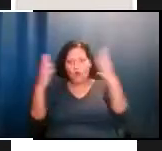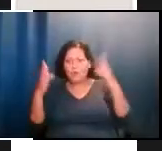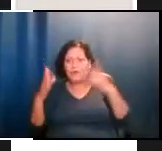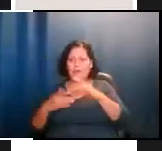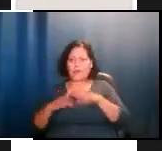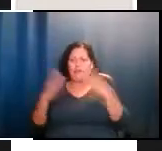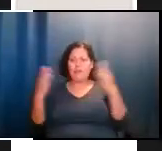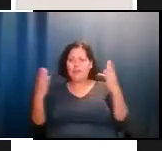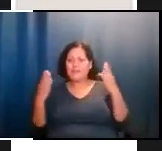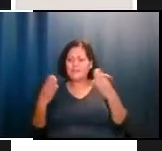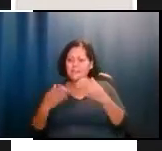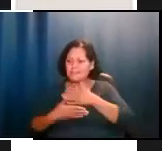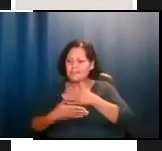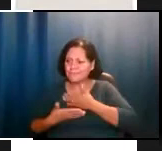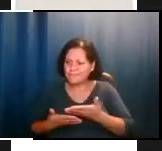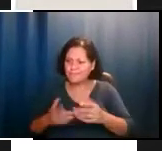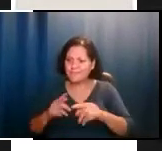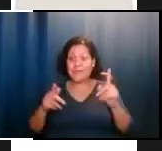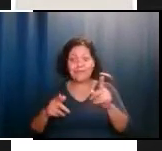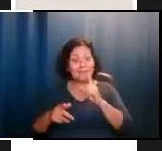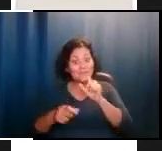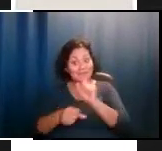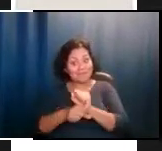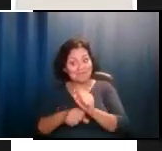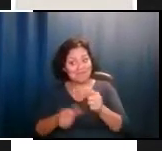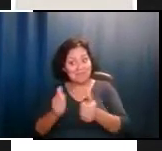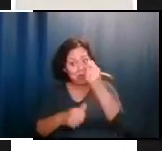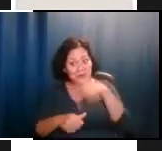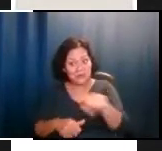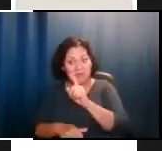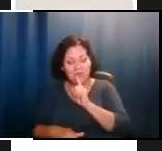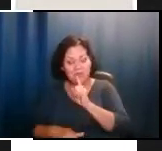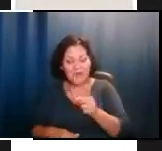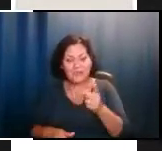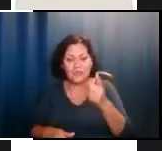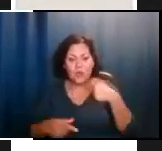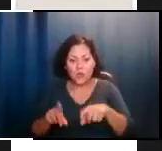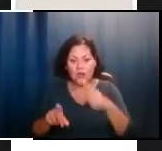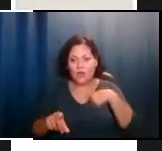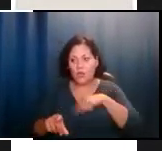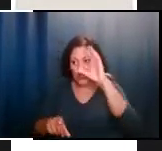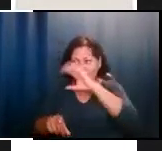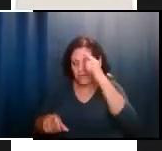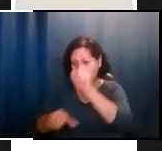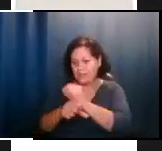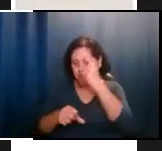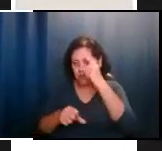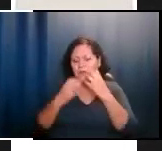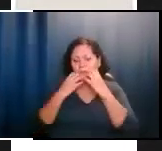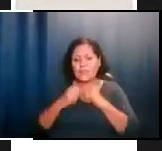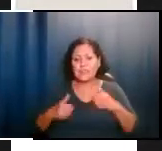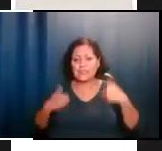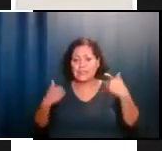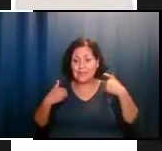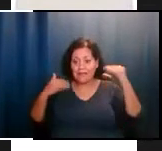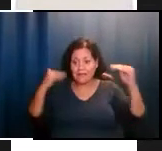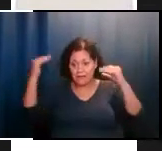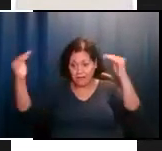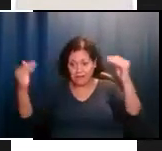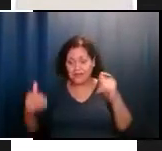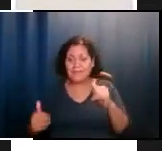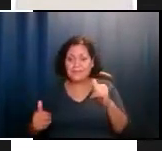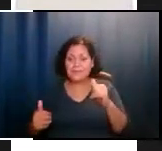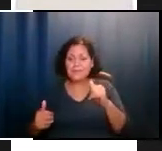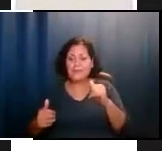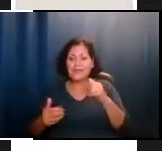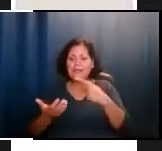open-minded, but they are. So while we're in there looking for jobs for our precious, you know, young adults, and talking to